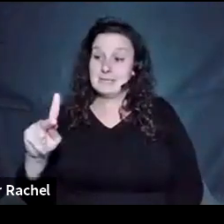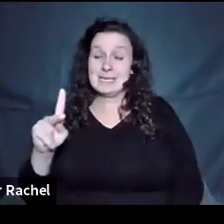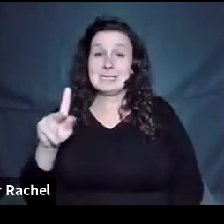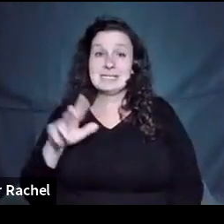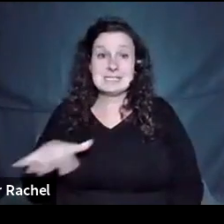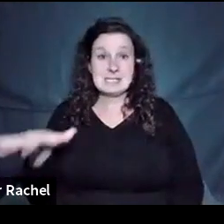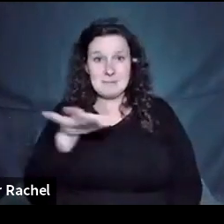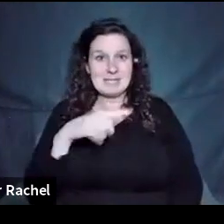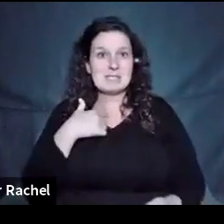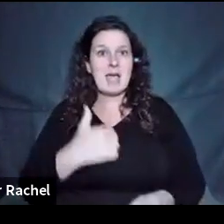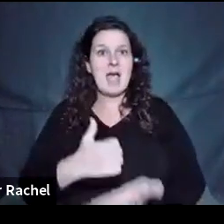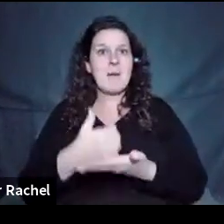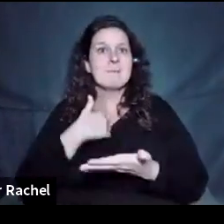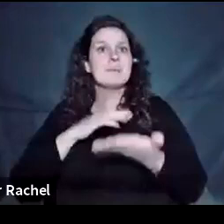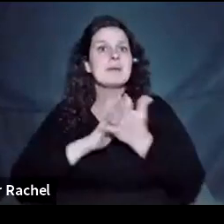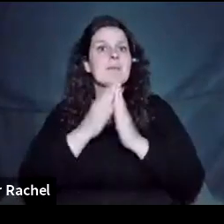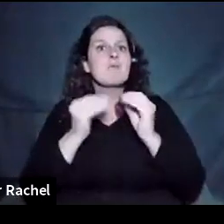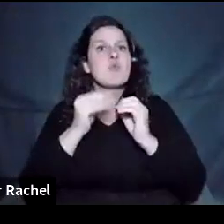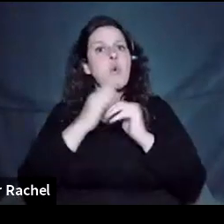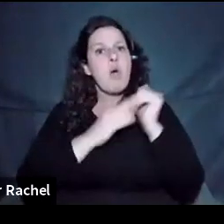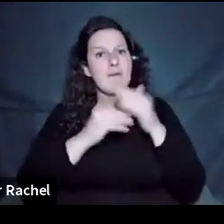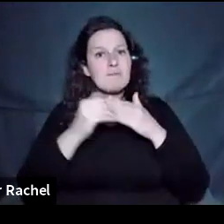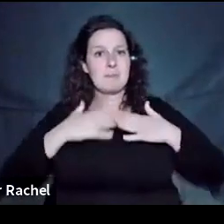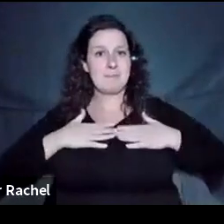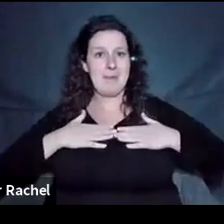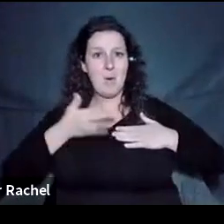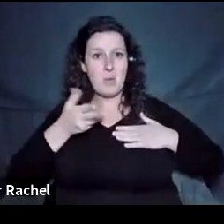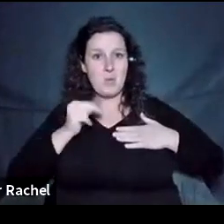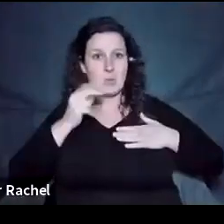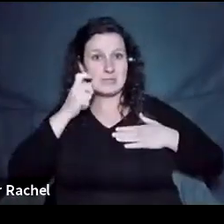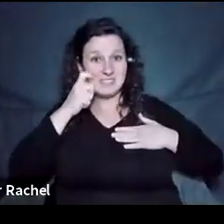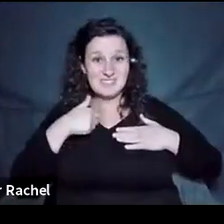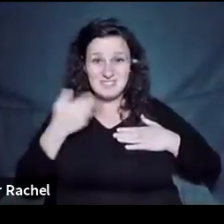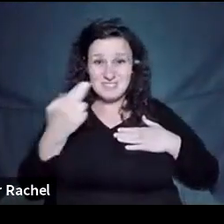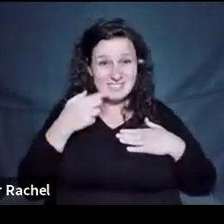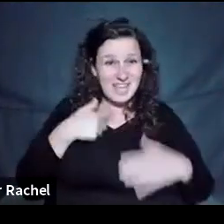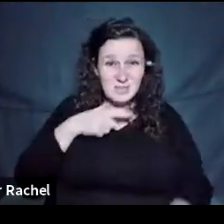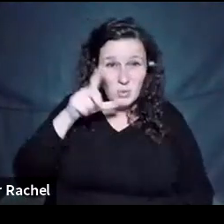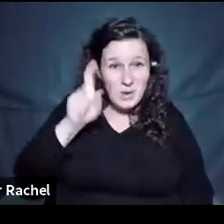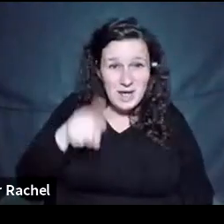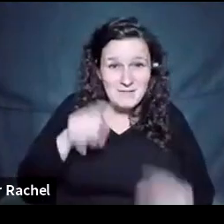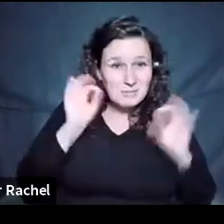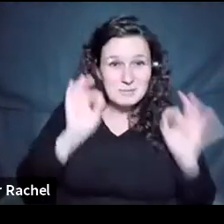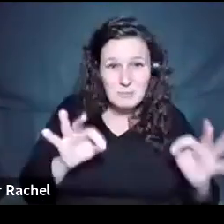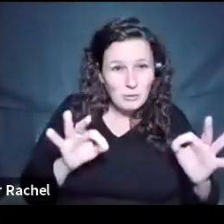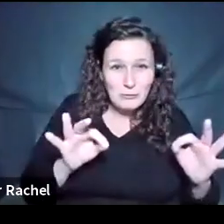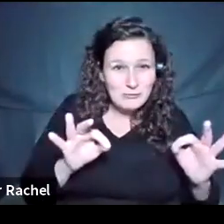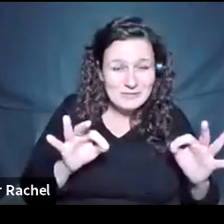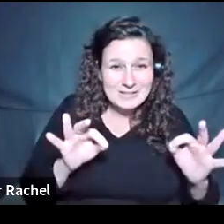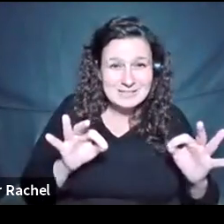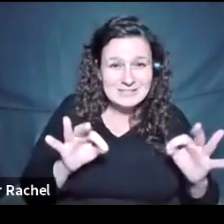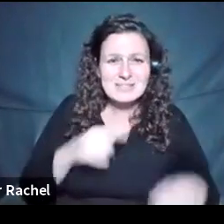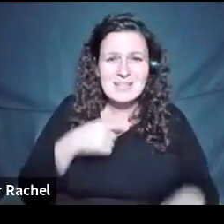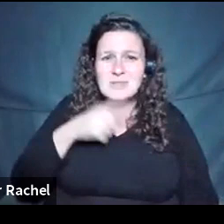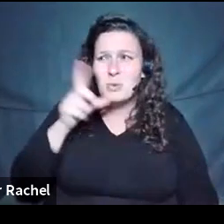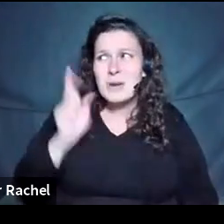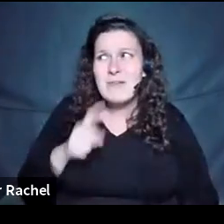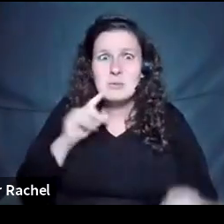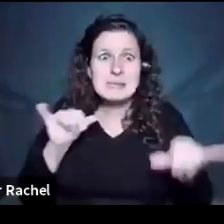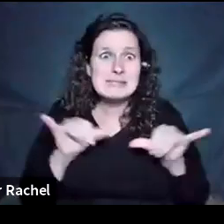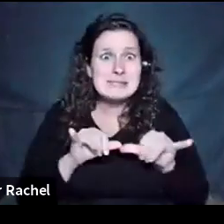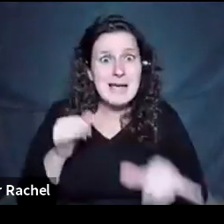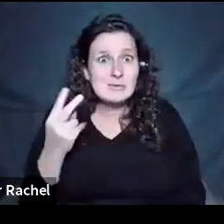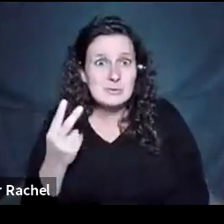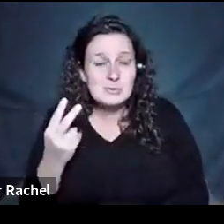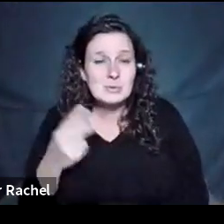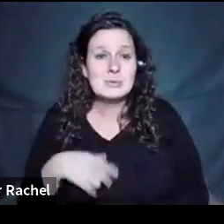become more comfortable in my skin and to realize like I don't have to be perfect and that I don't have to be a size 2 and that